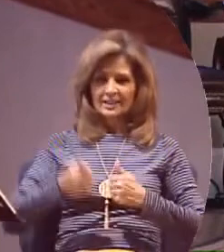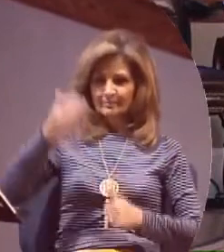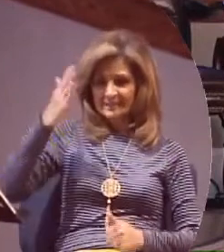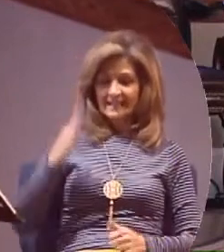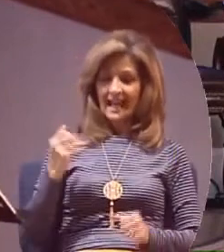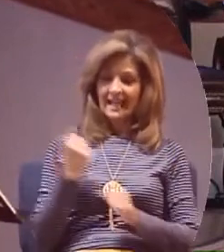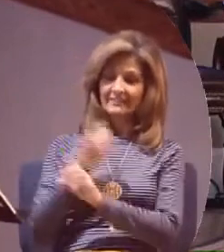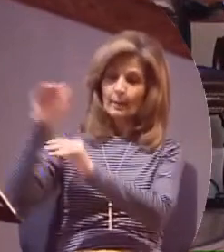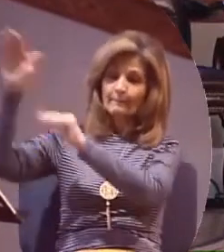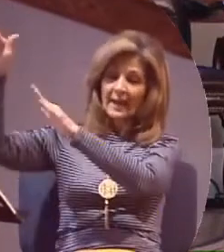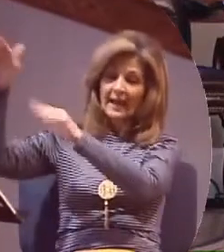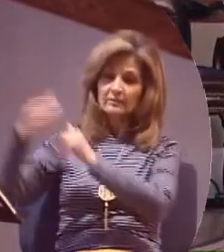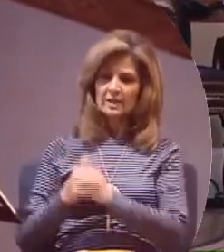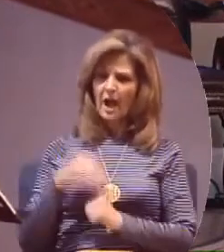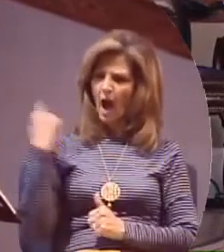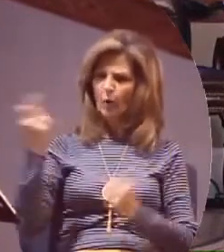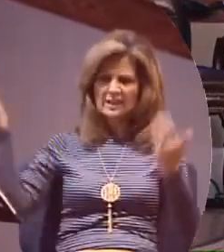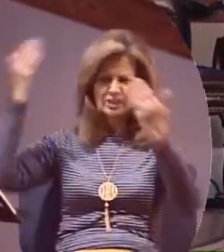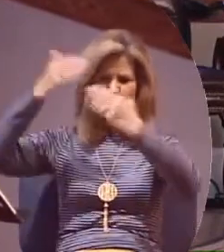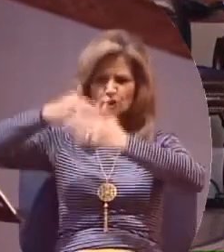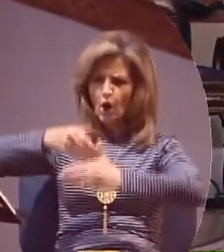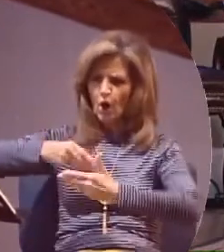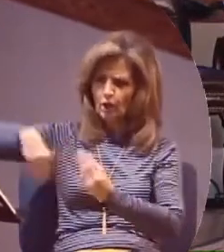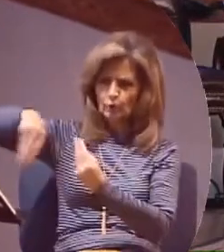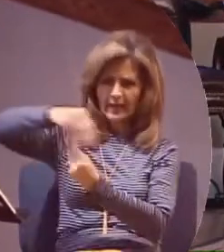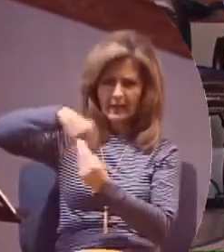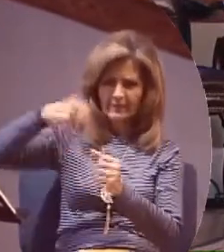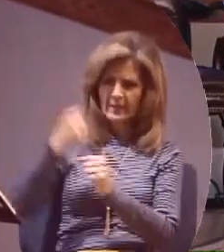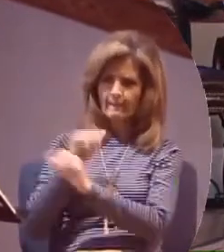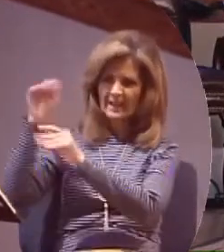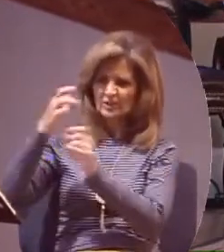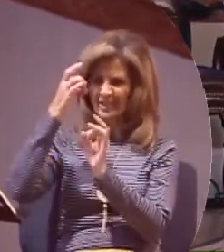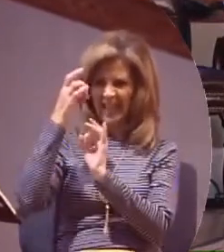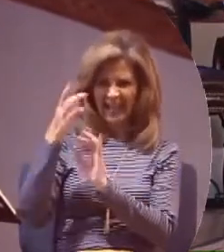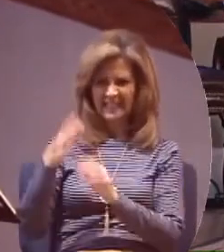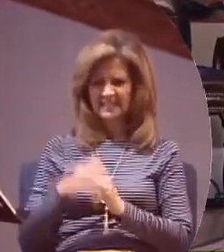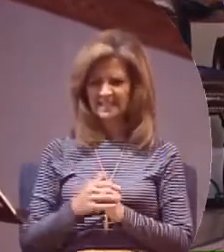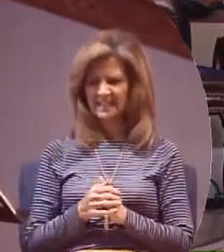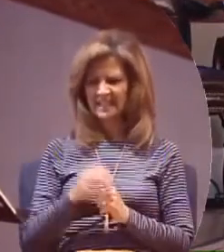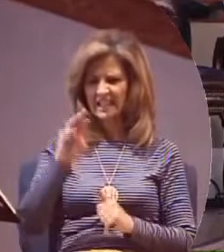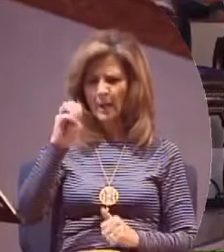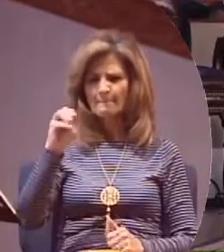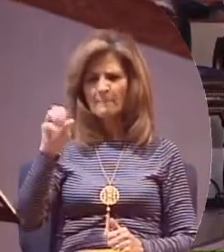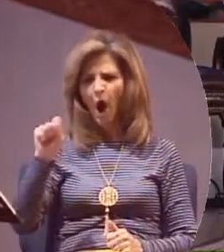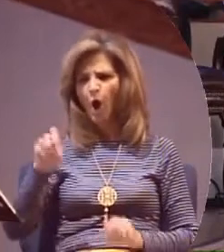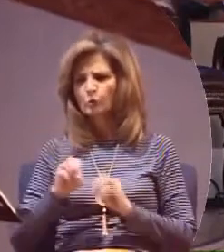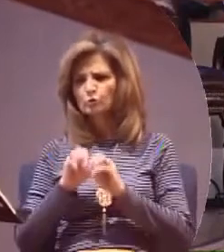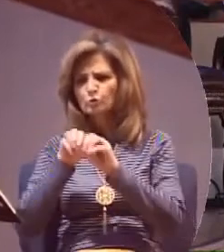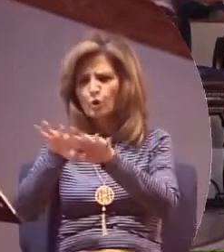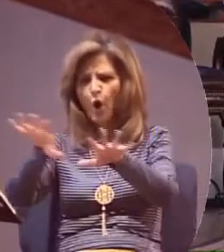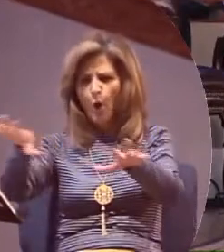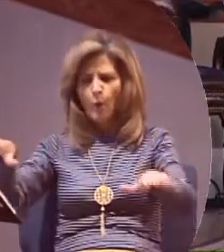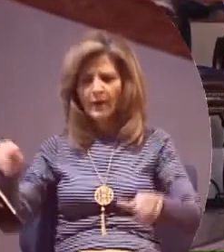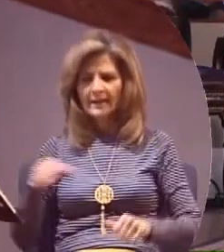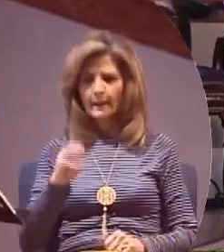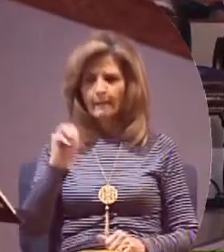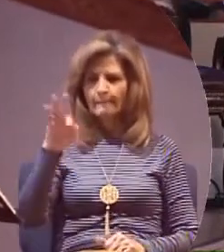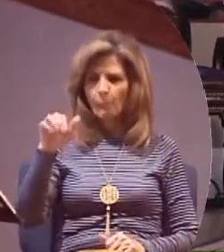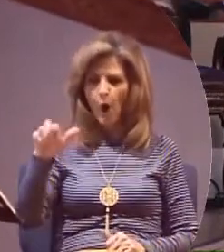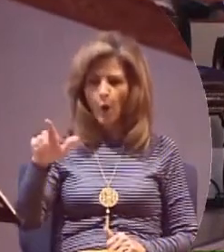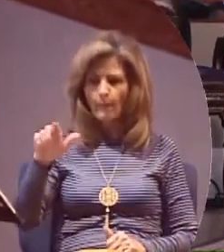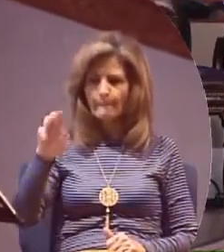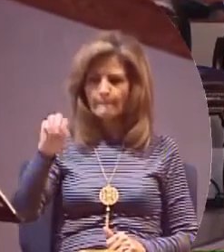of this mountain, it was always dark around her house, always dark. And she hated it, you know, moss growing everywhere and mold and